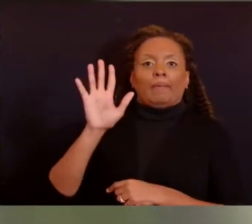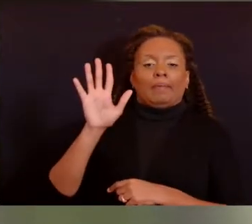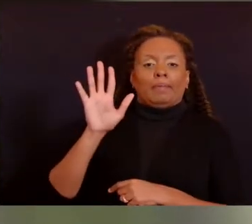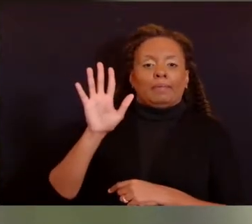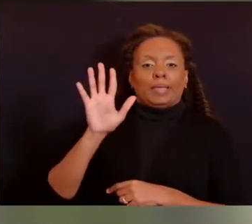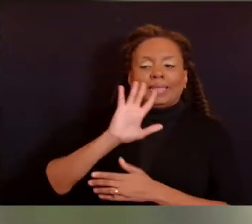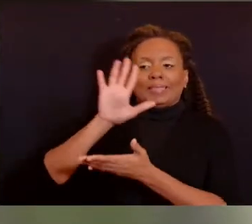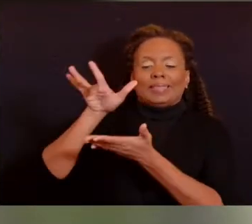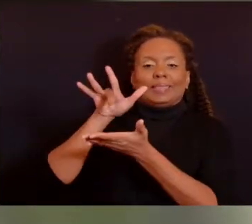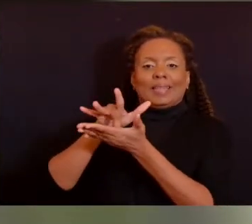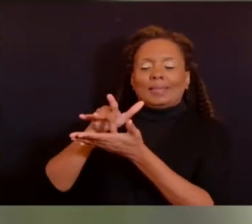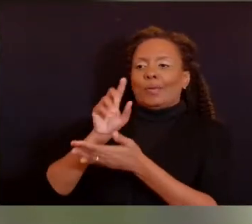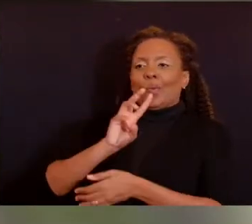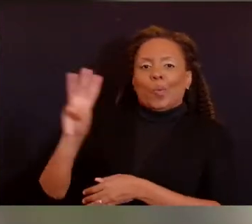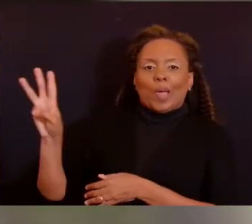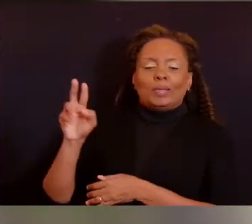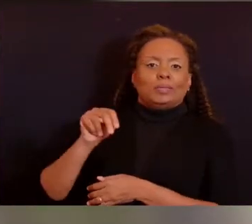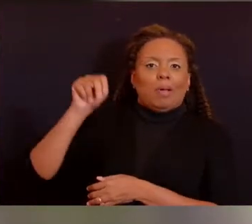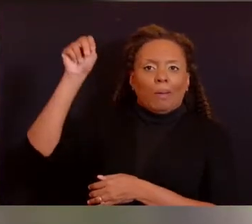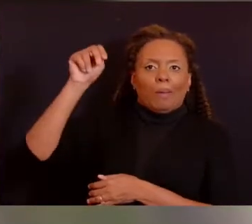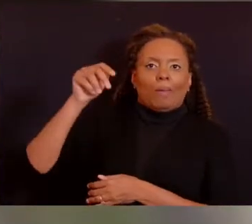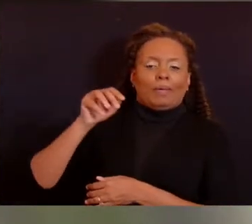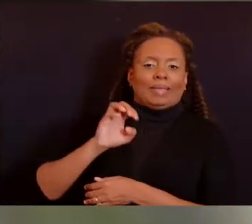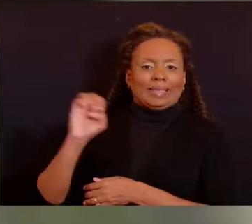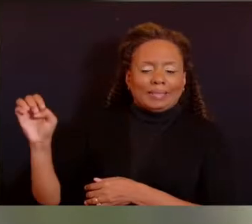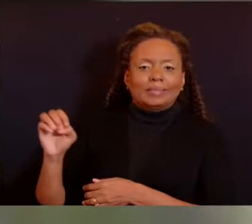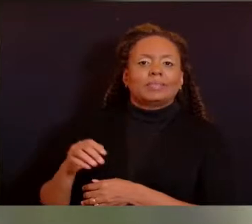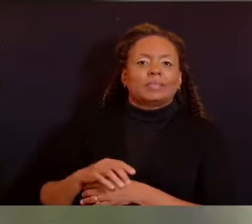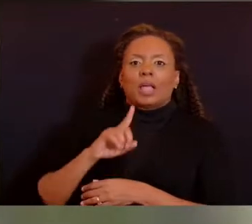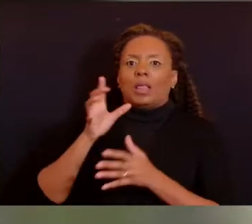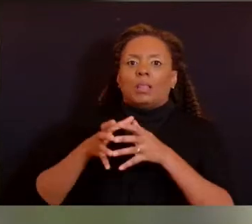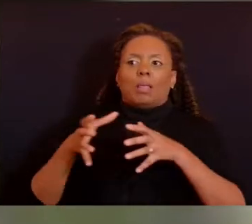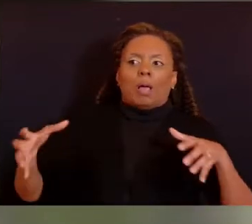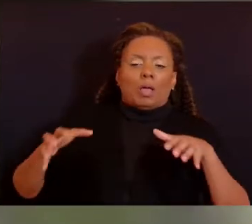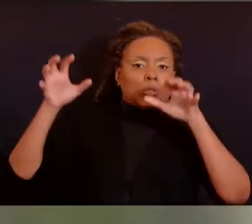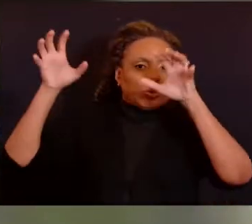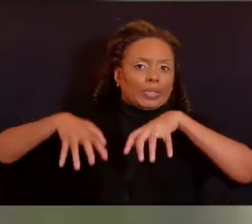in the center, western section, and eastern sections of the island.